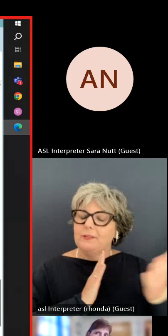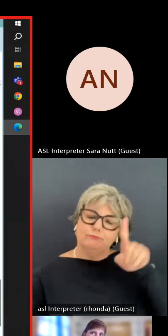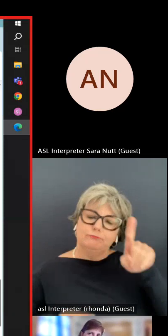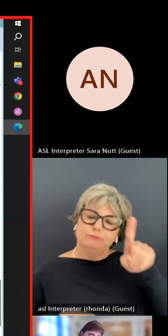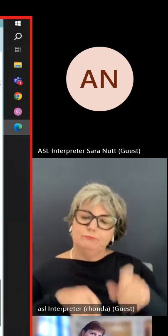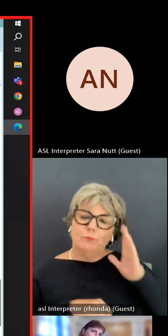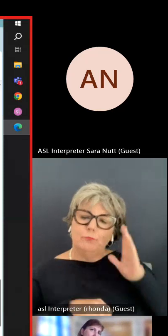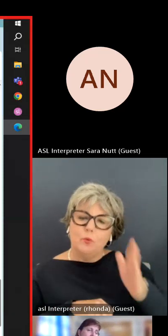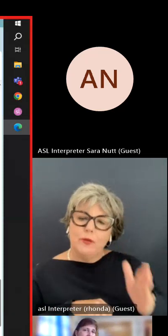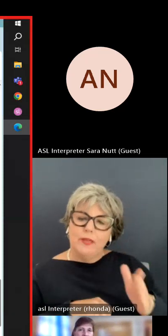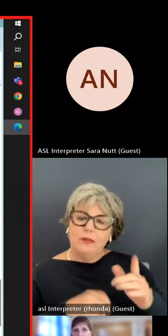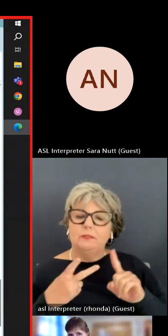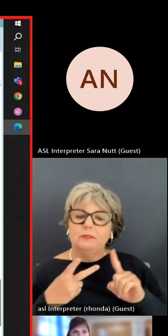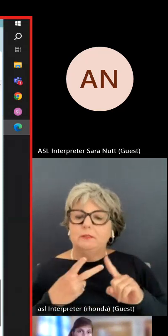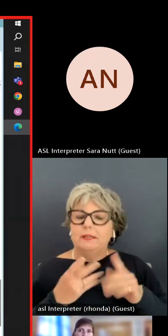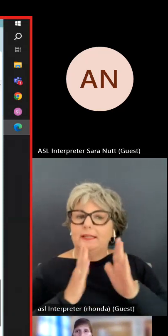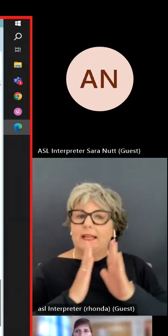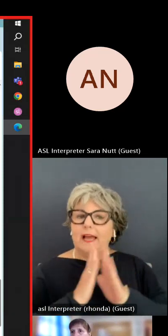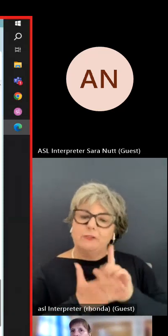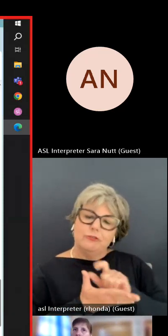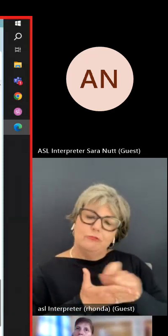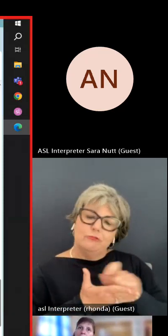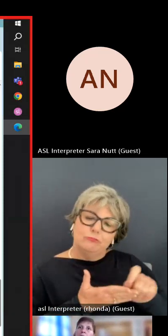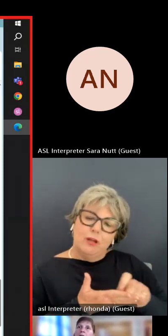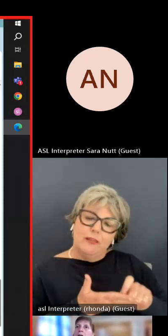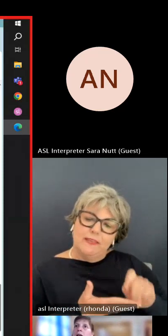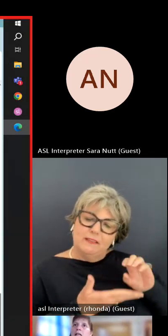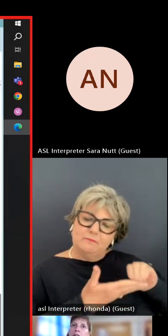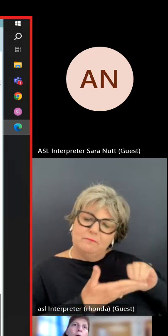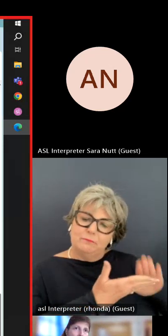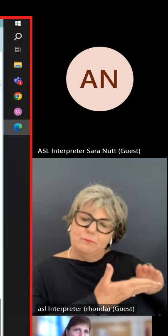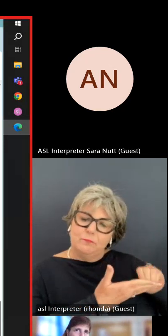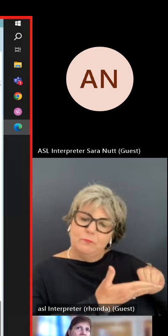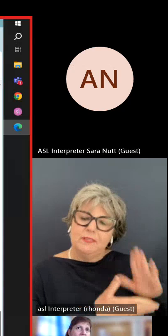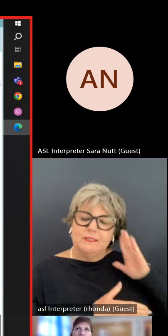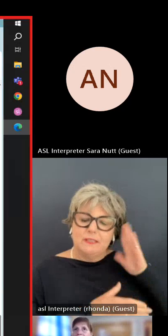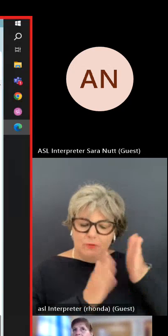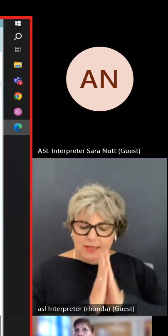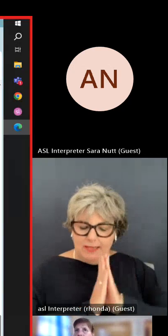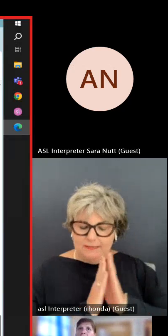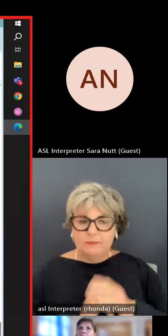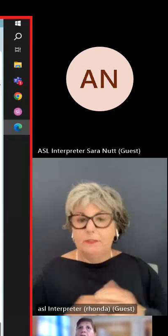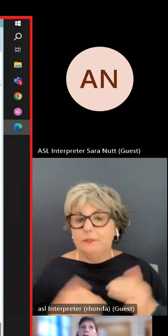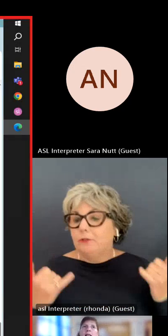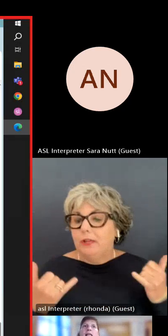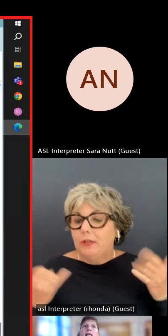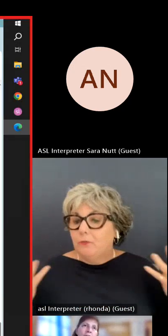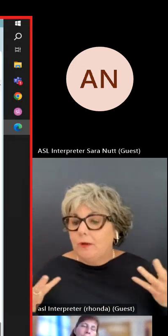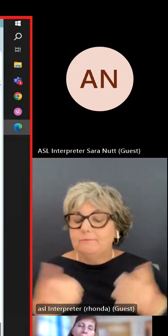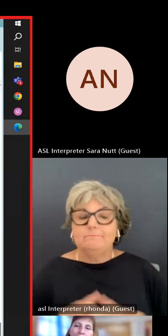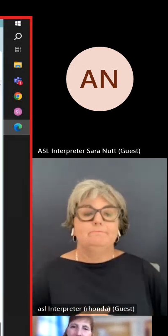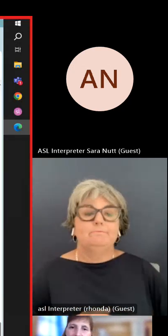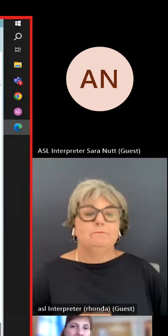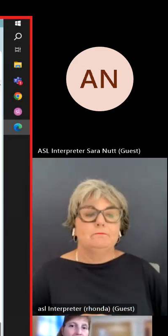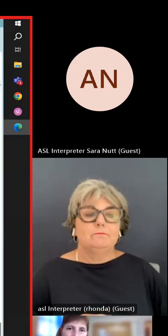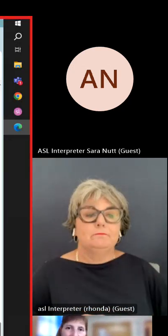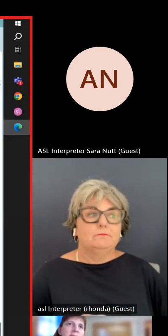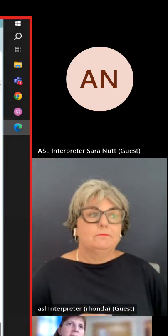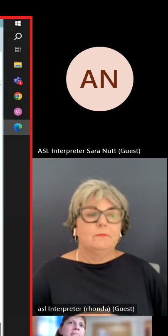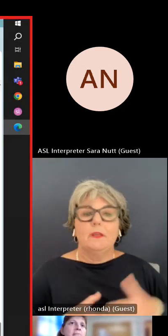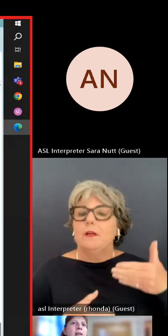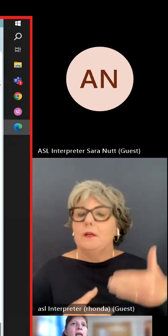ask you to write a few things down or record them. So what we'll do today, here's our process